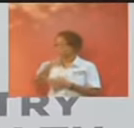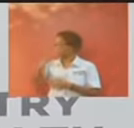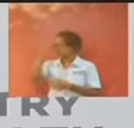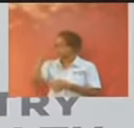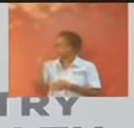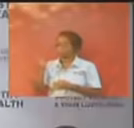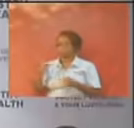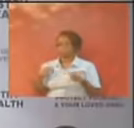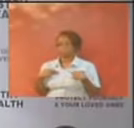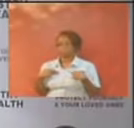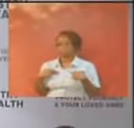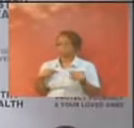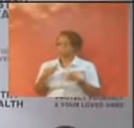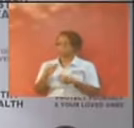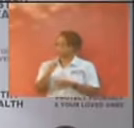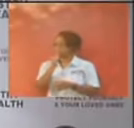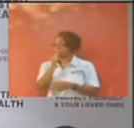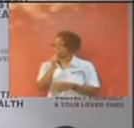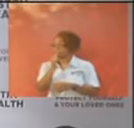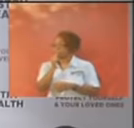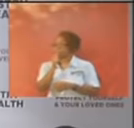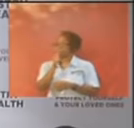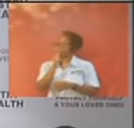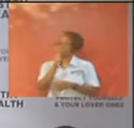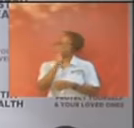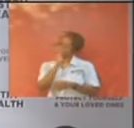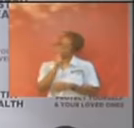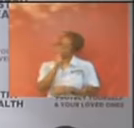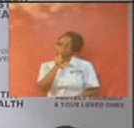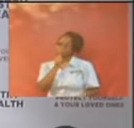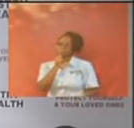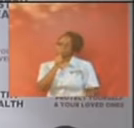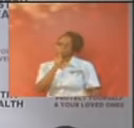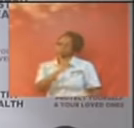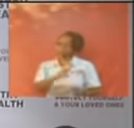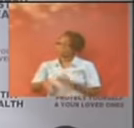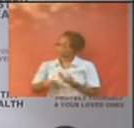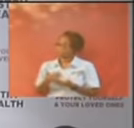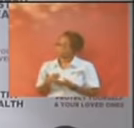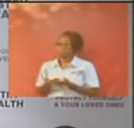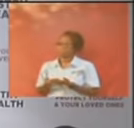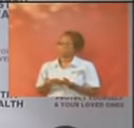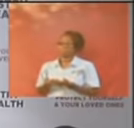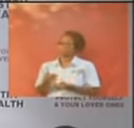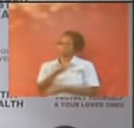you. Thank you very much. And we go now to TV6, please.